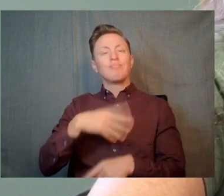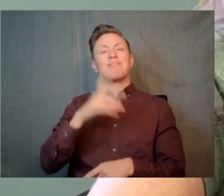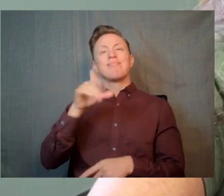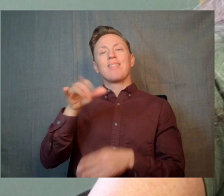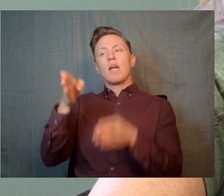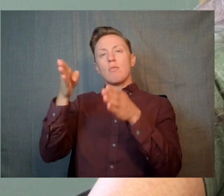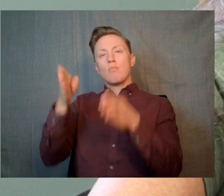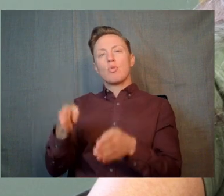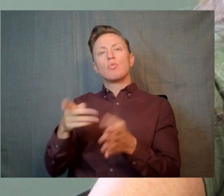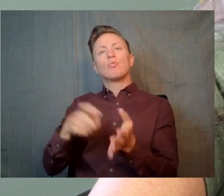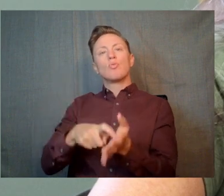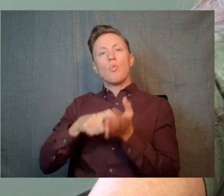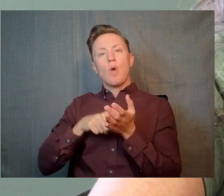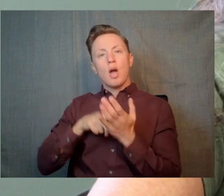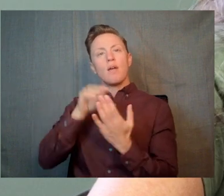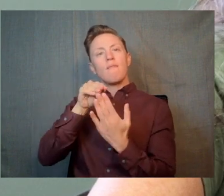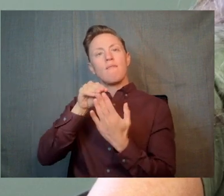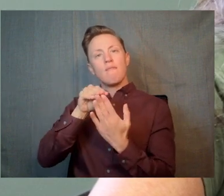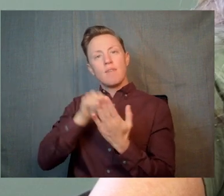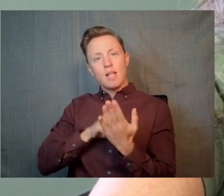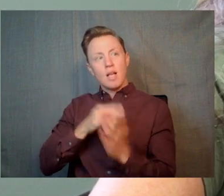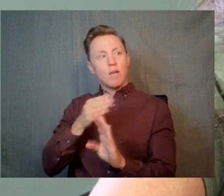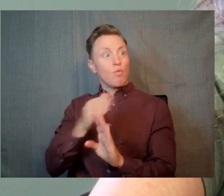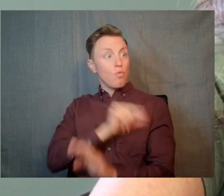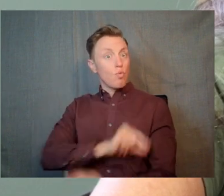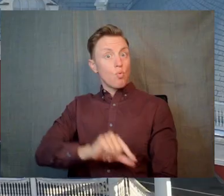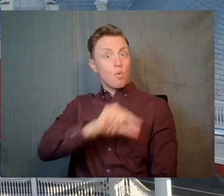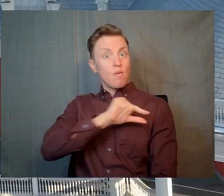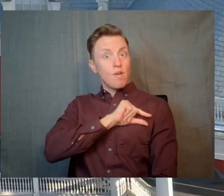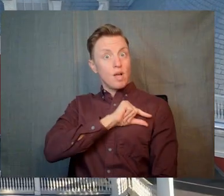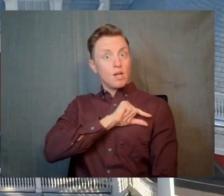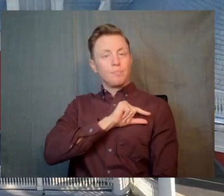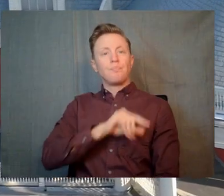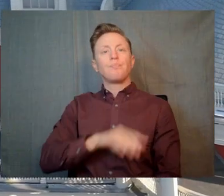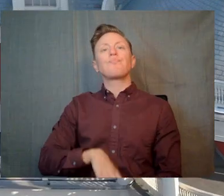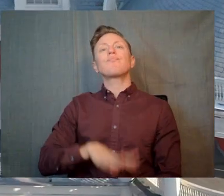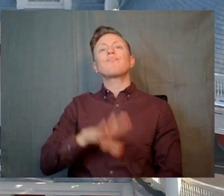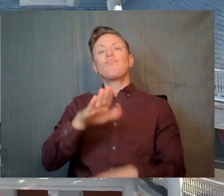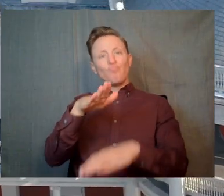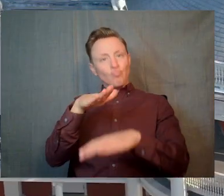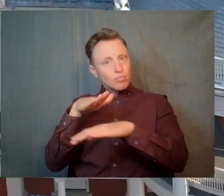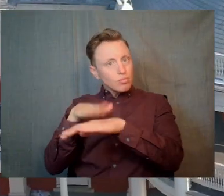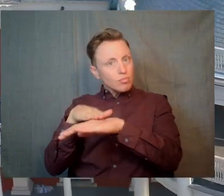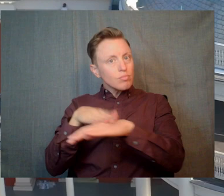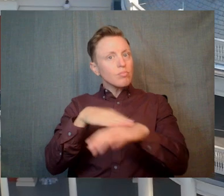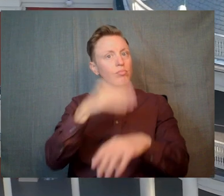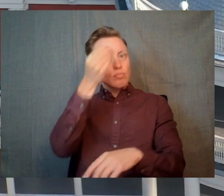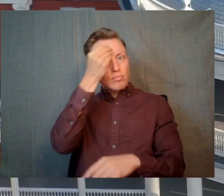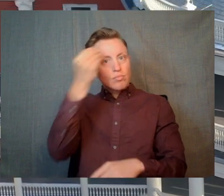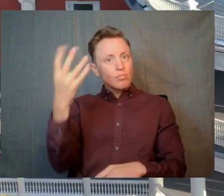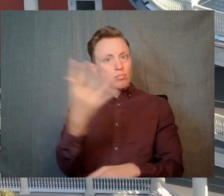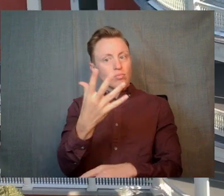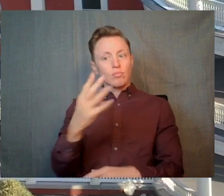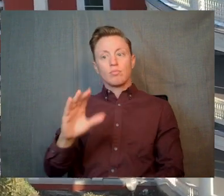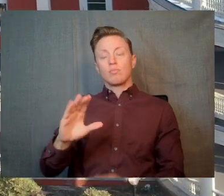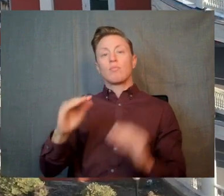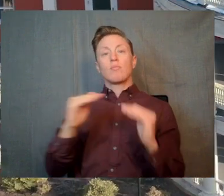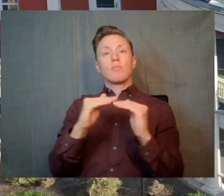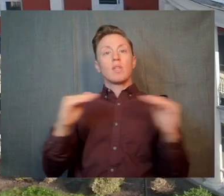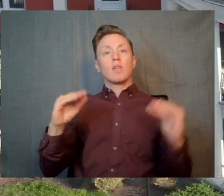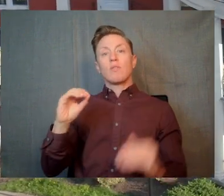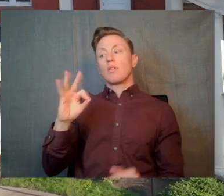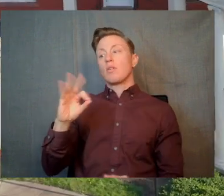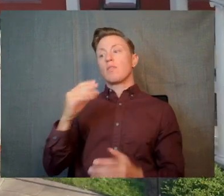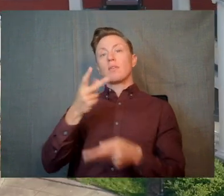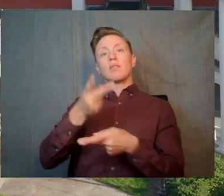in order to receive LTSS. Just so you are aware, level of